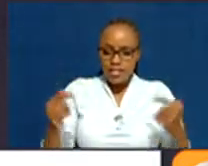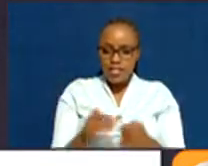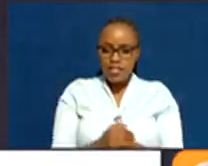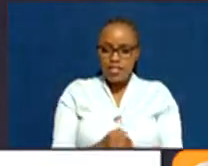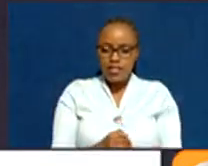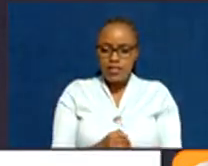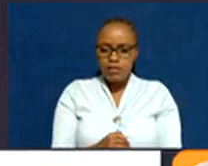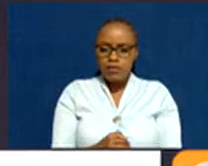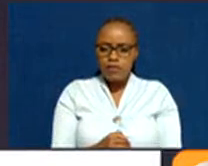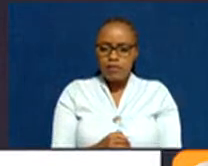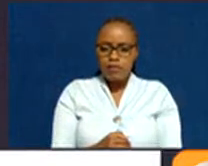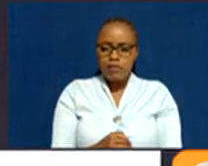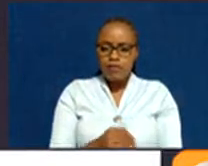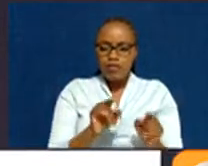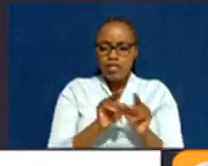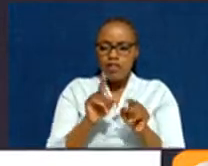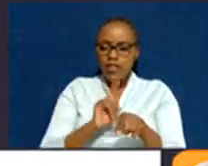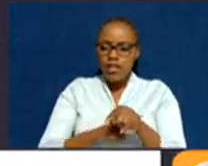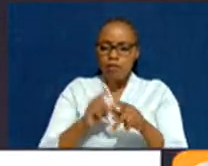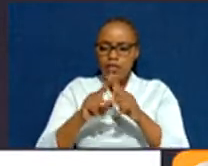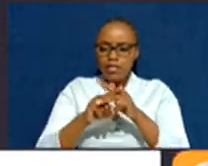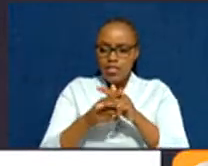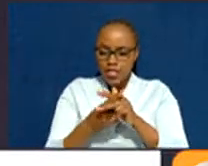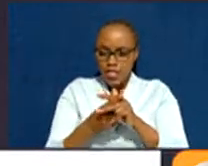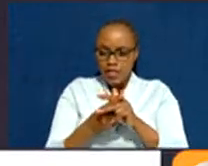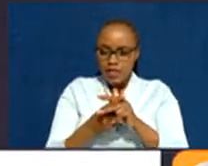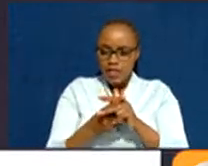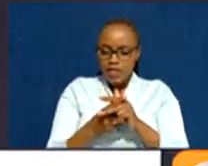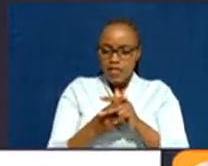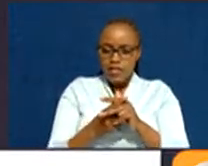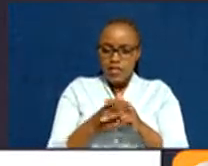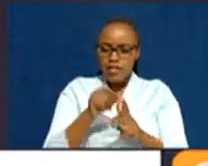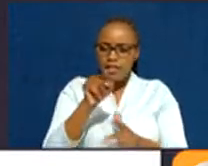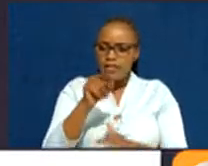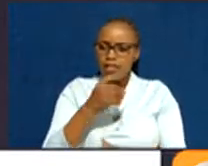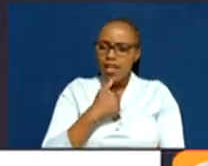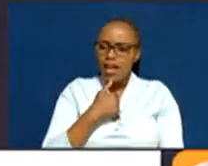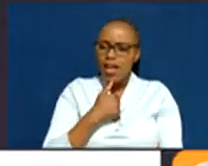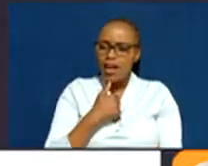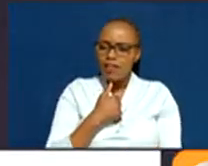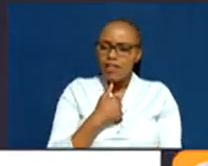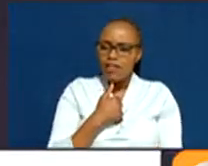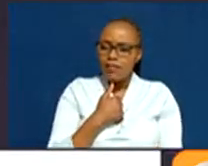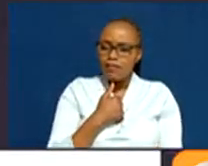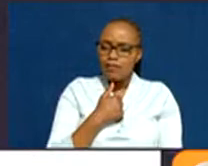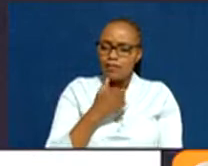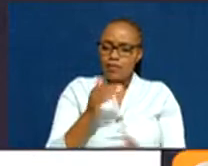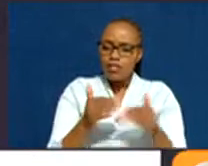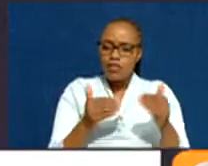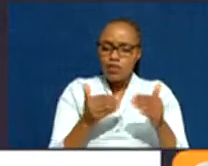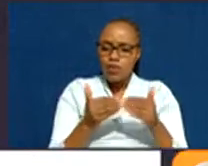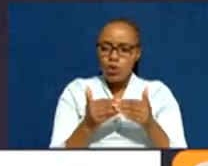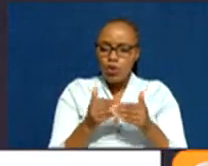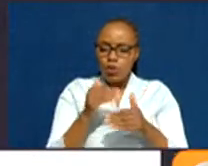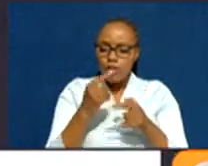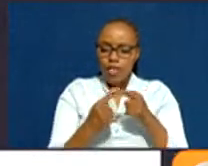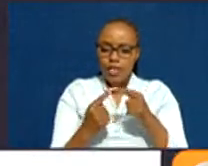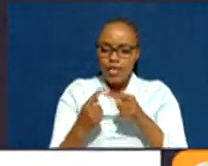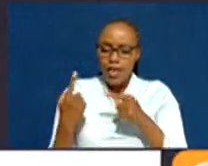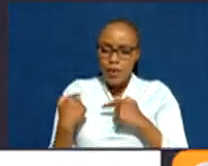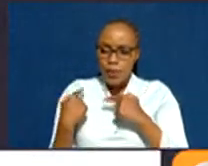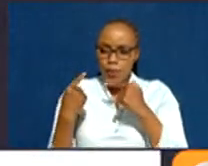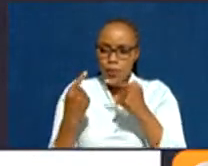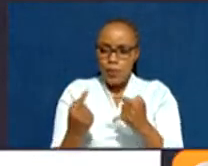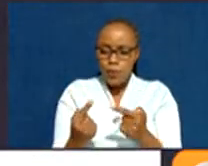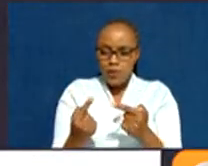particular at the beginning of the 20th century and also during the Mau Mau. And that for all those years that she's